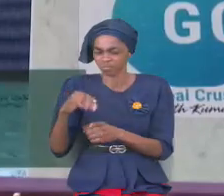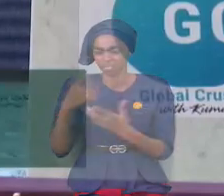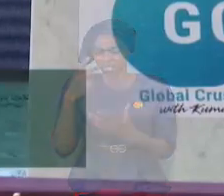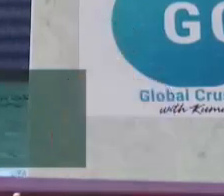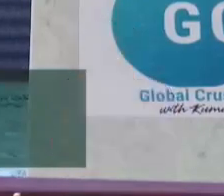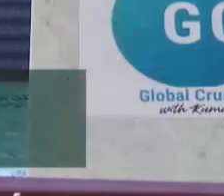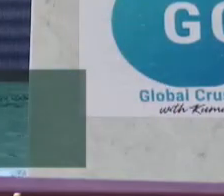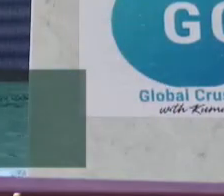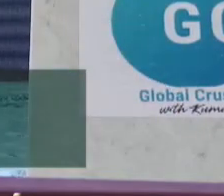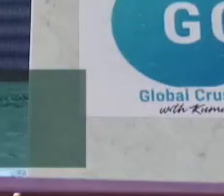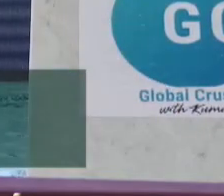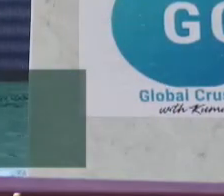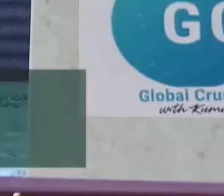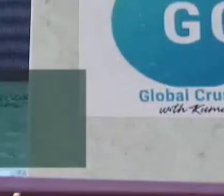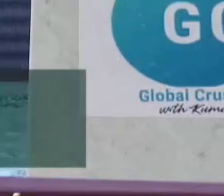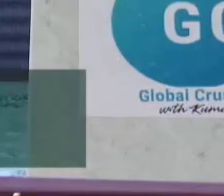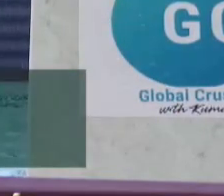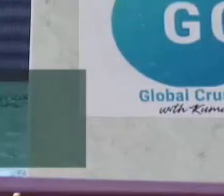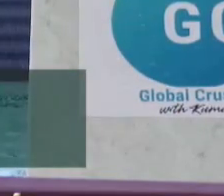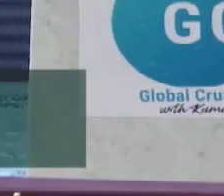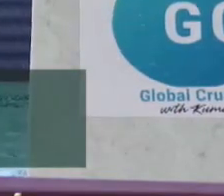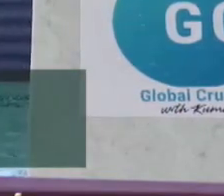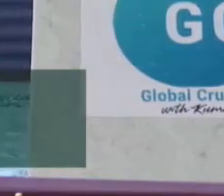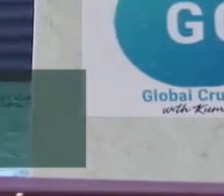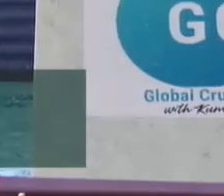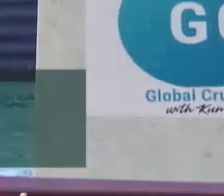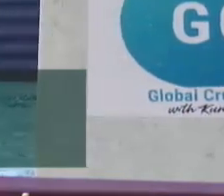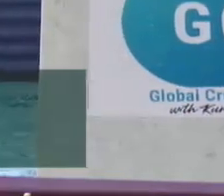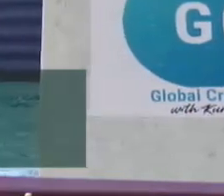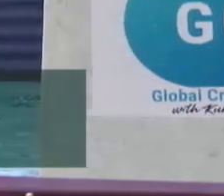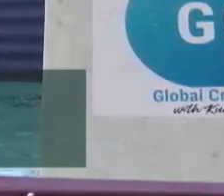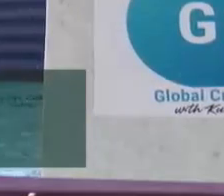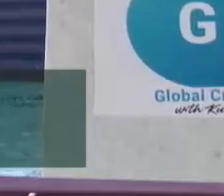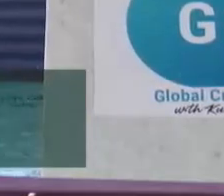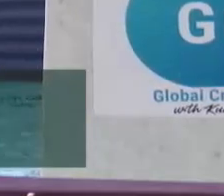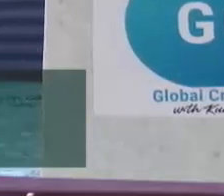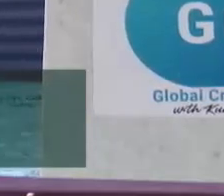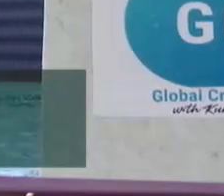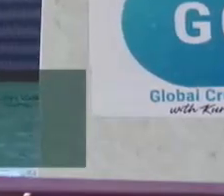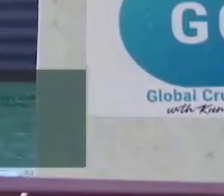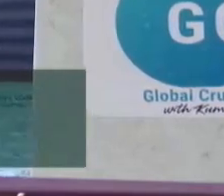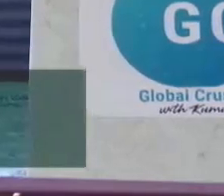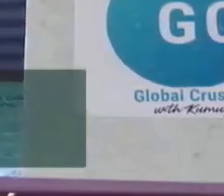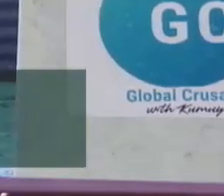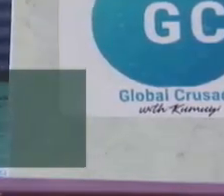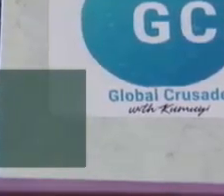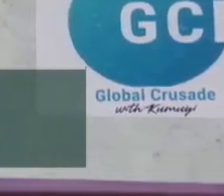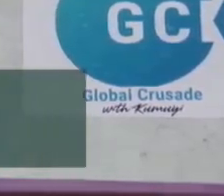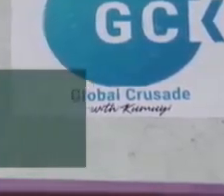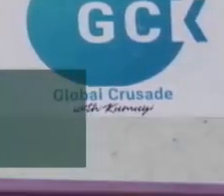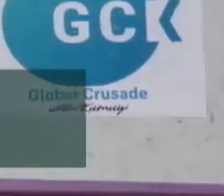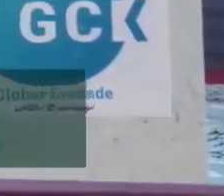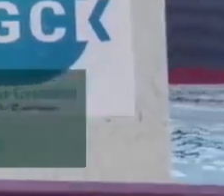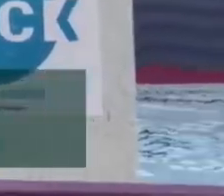head. Inside his mind. Inside his hand. Inside his leg. Inside his